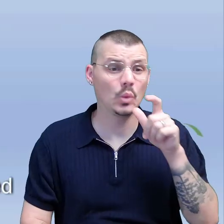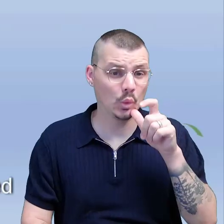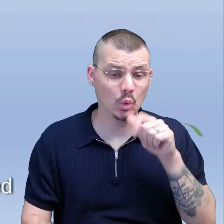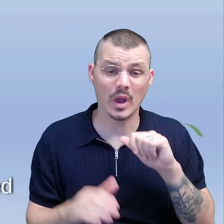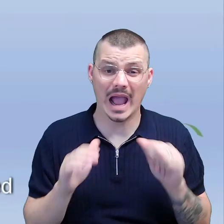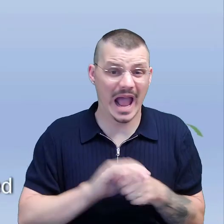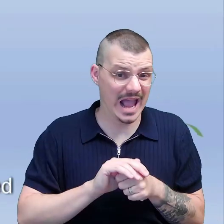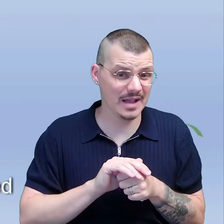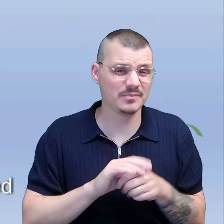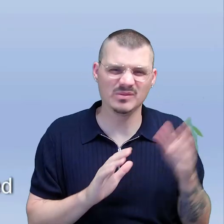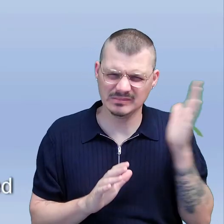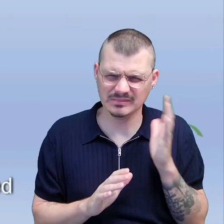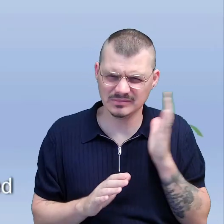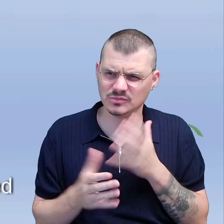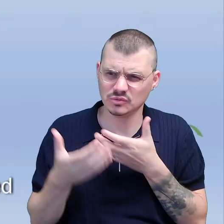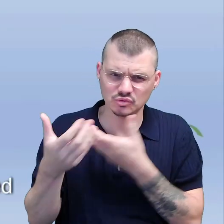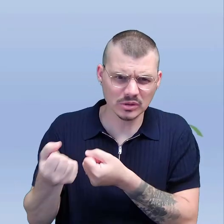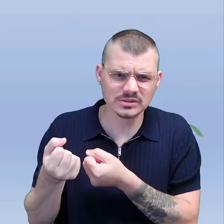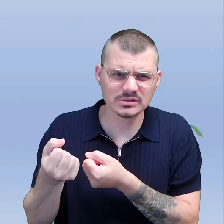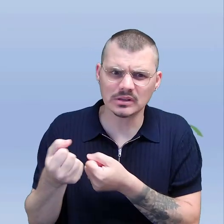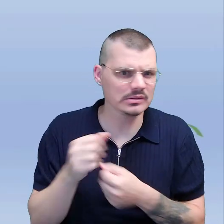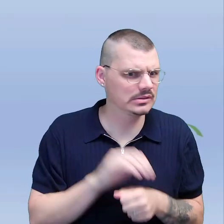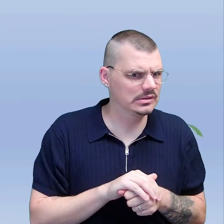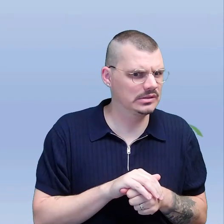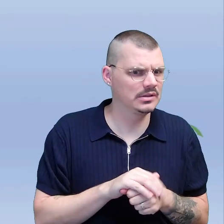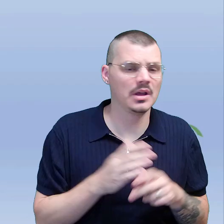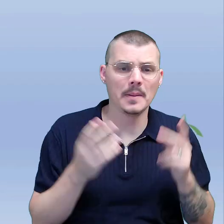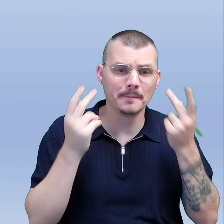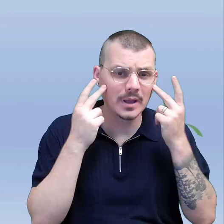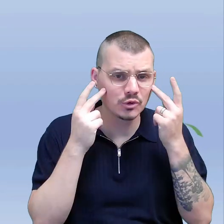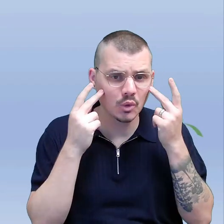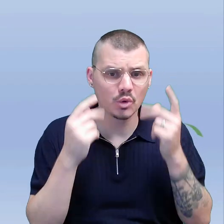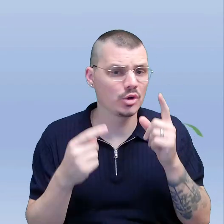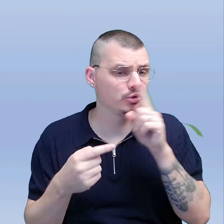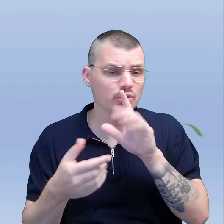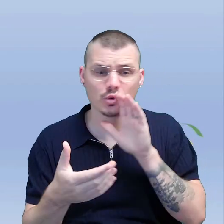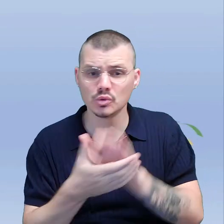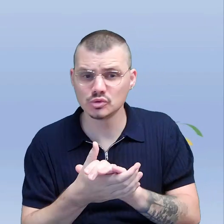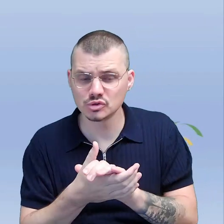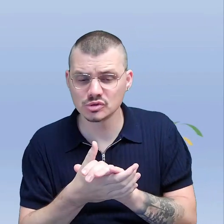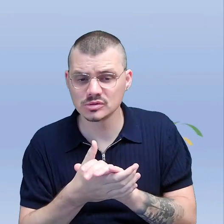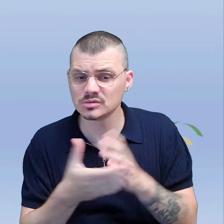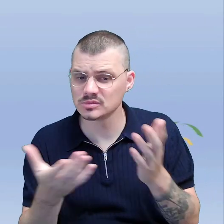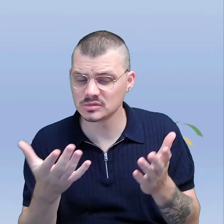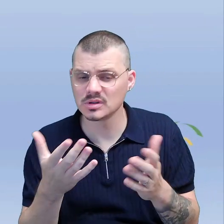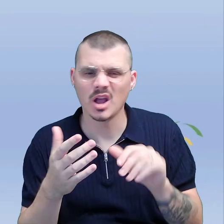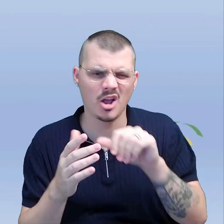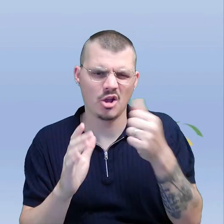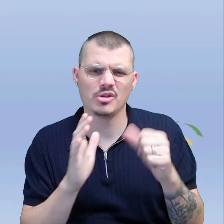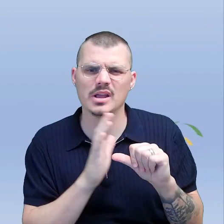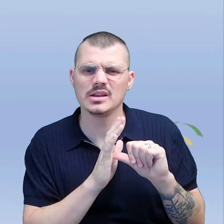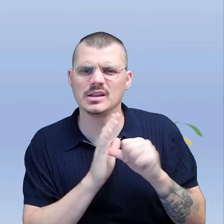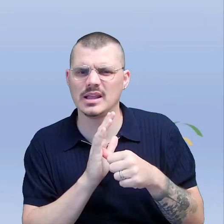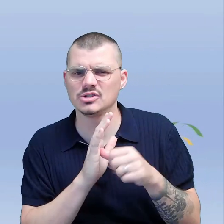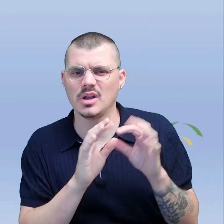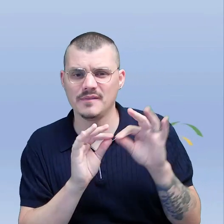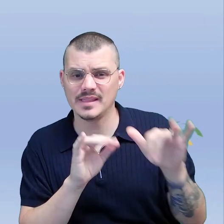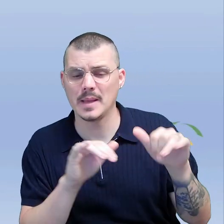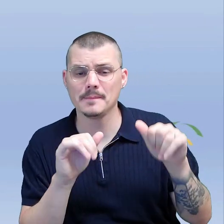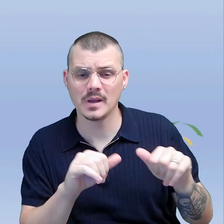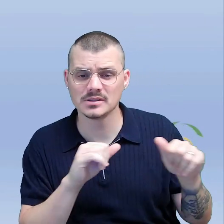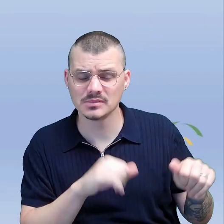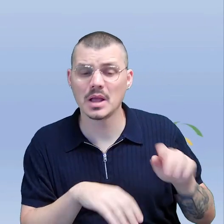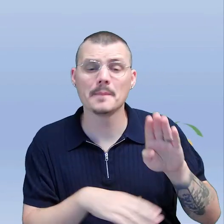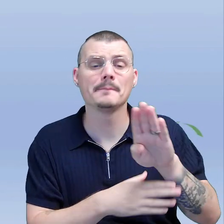People that hide from previously trusted people. Paranoia delusions, right? It's another indication of